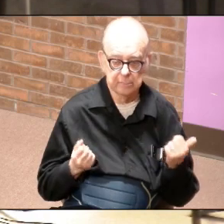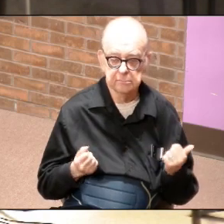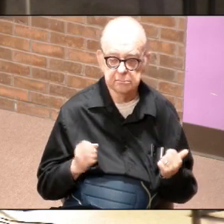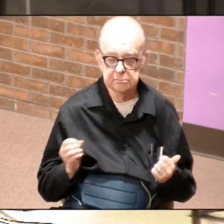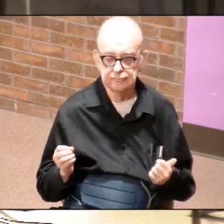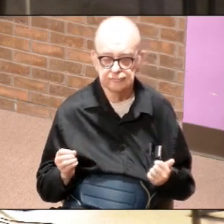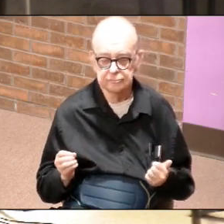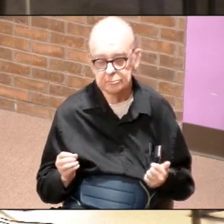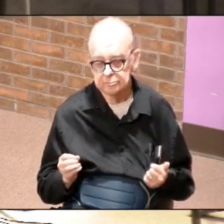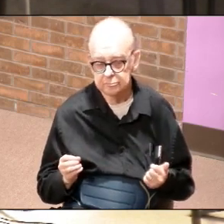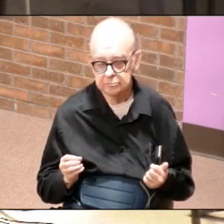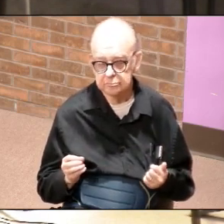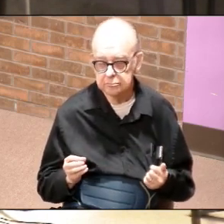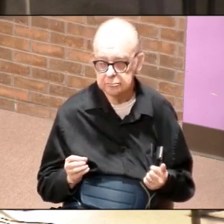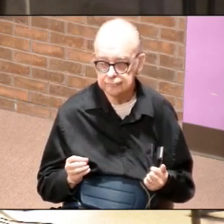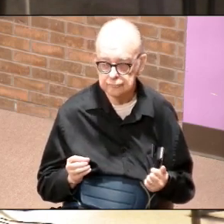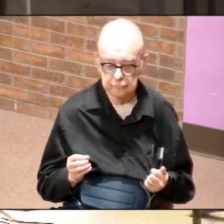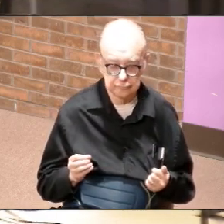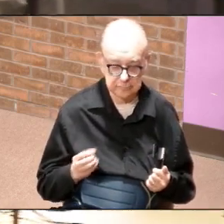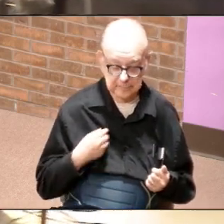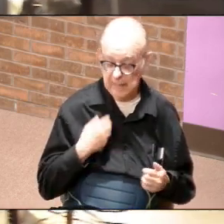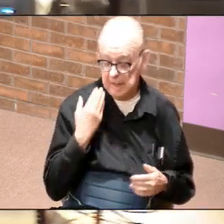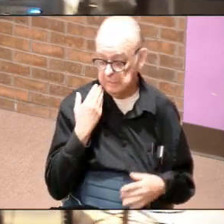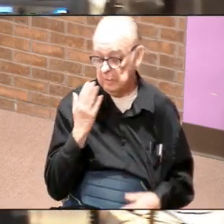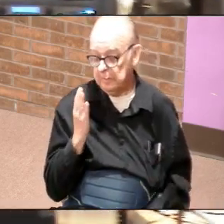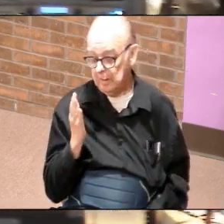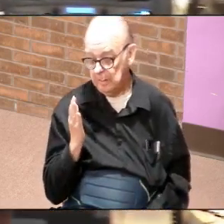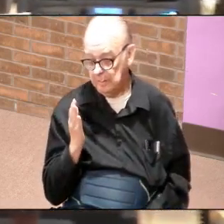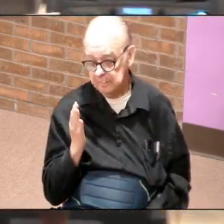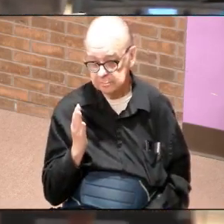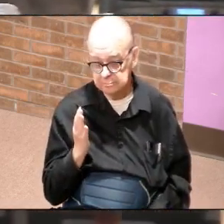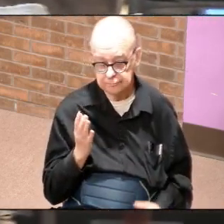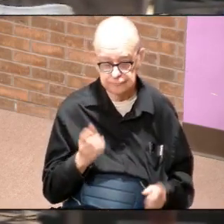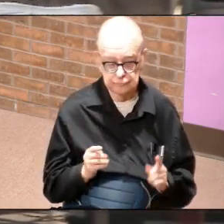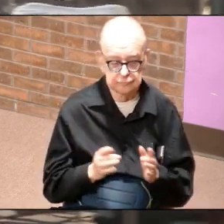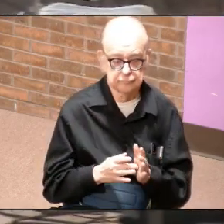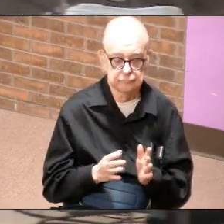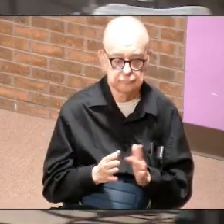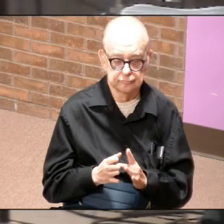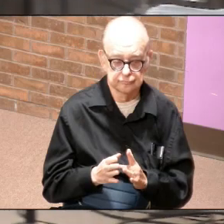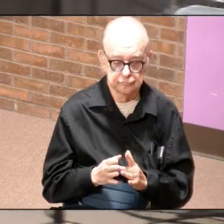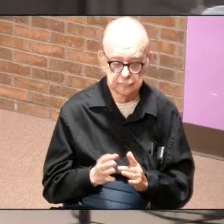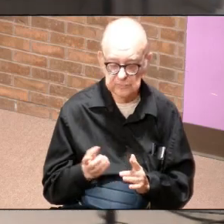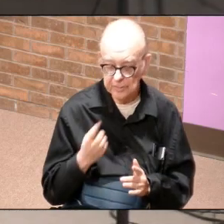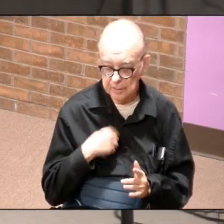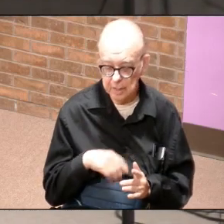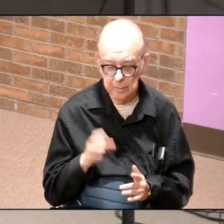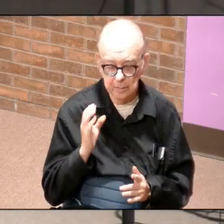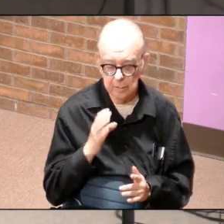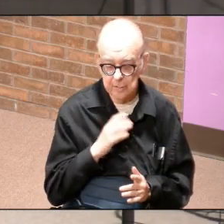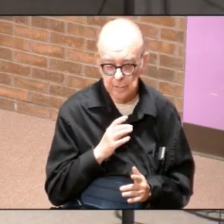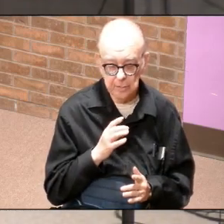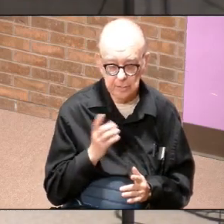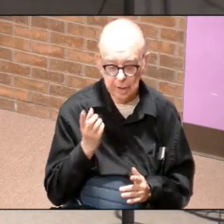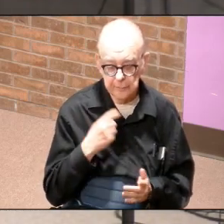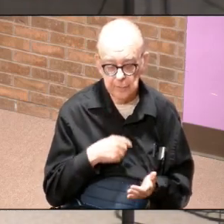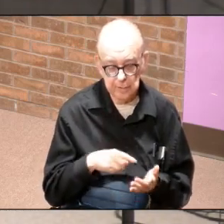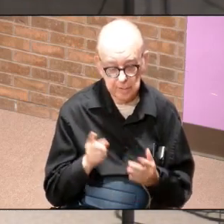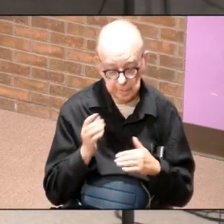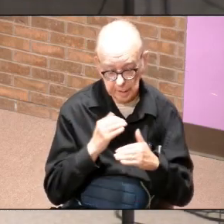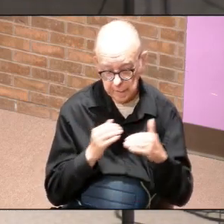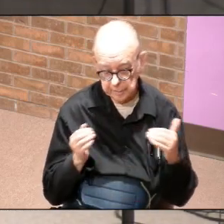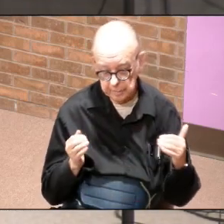So, I don't know when Jesus is going to say, Chuck, it's time to check in.